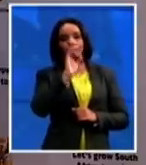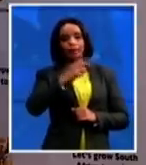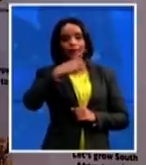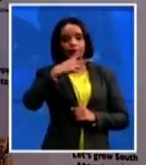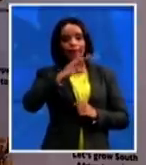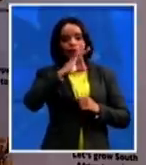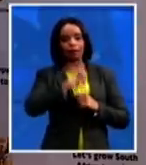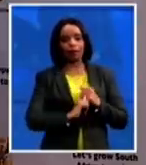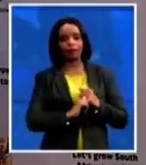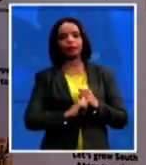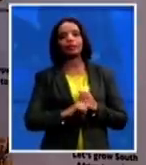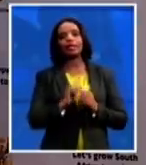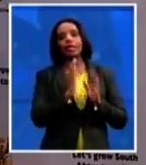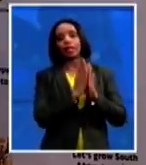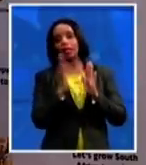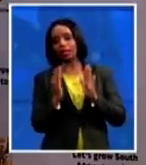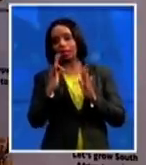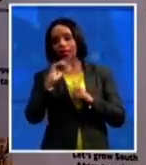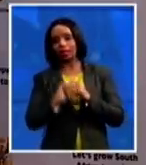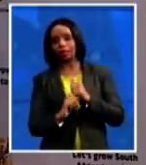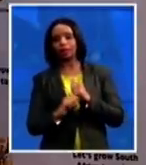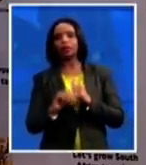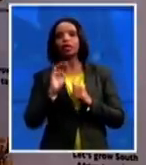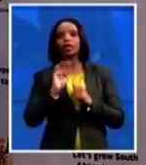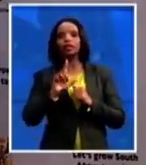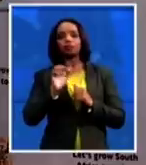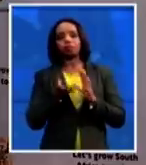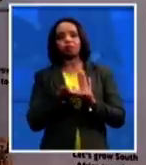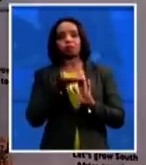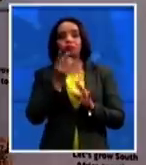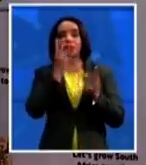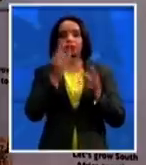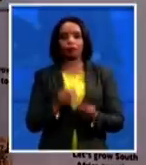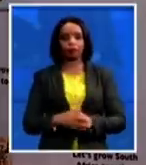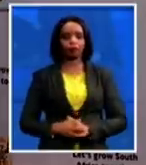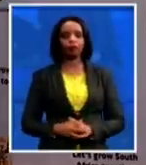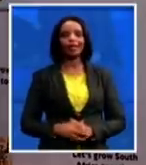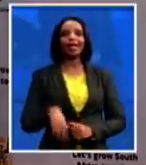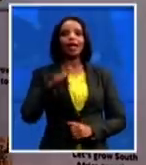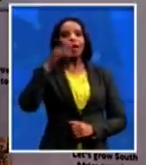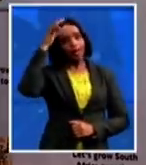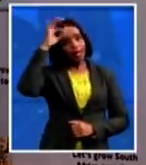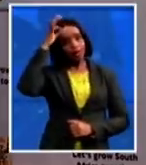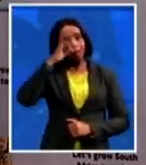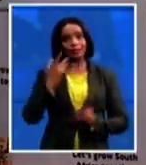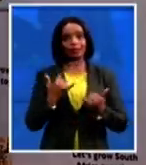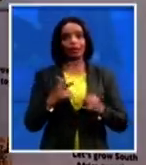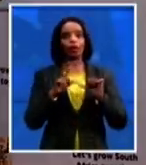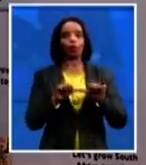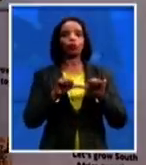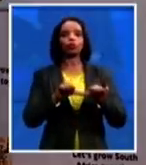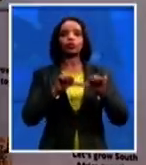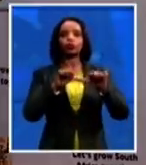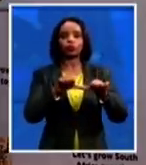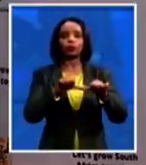is quite disturbing. Government continues in its target-driven work to restore